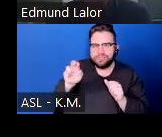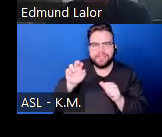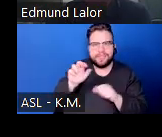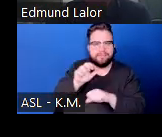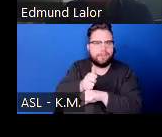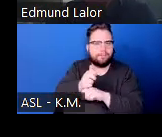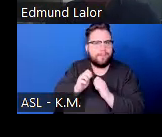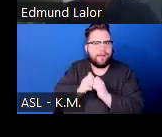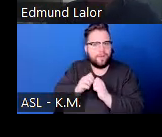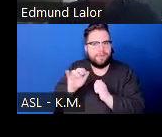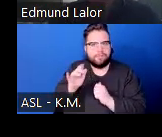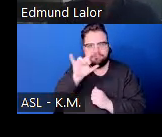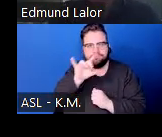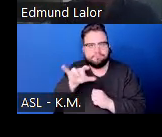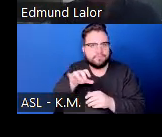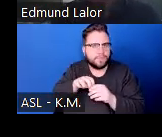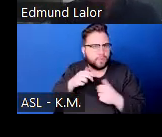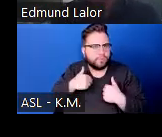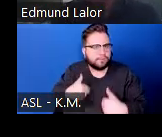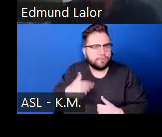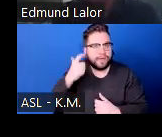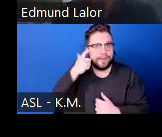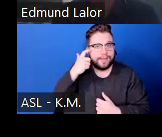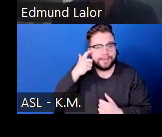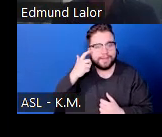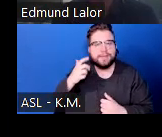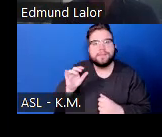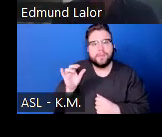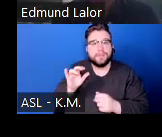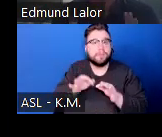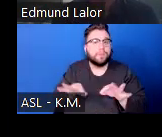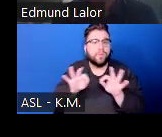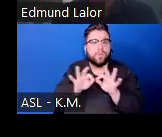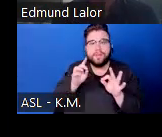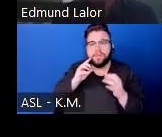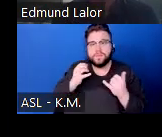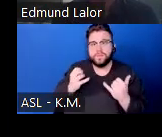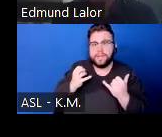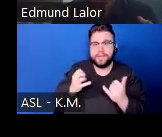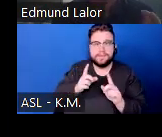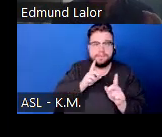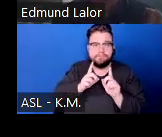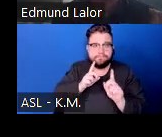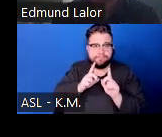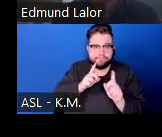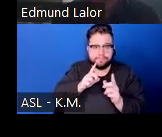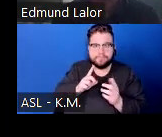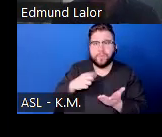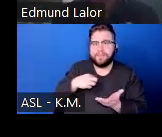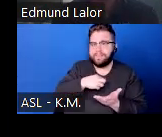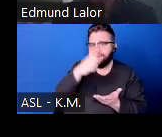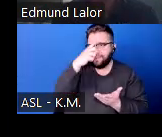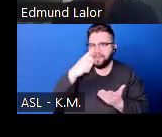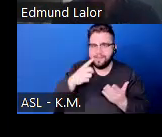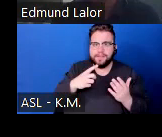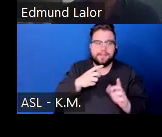in the human brain. And also importantly for today's discussion, we think that this may be altered. This idea of merging the sensory